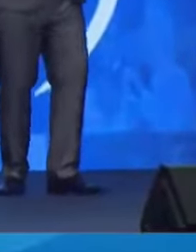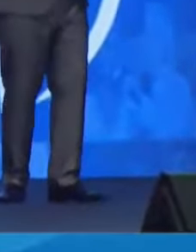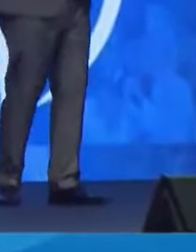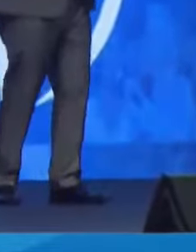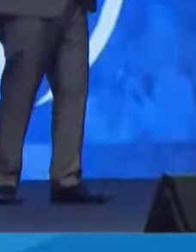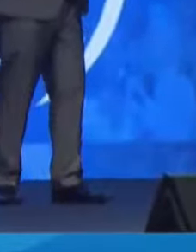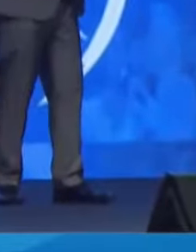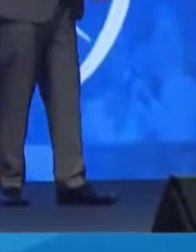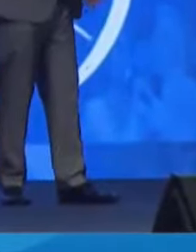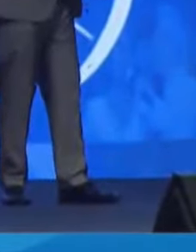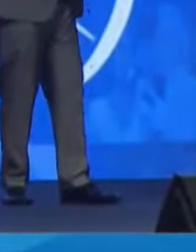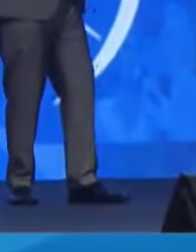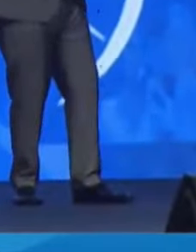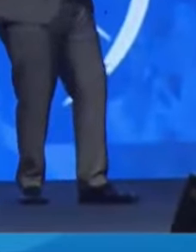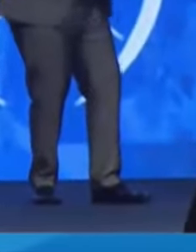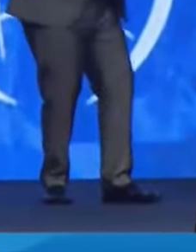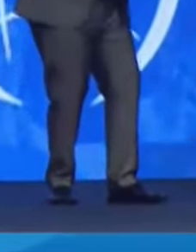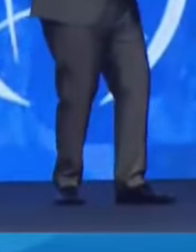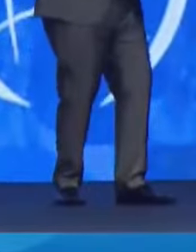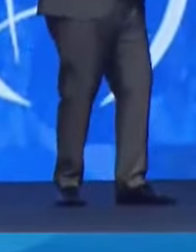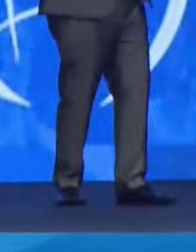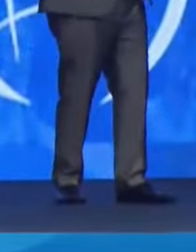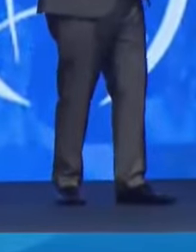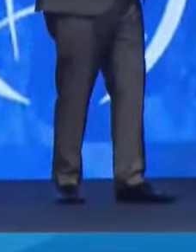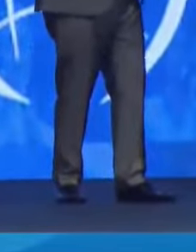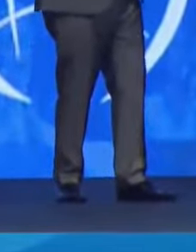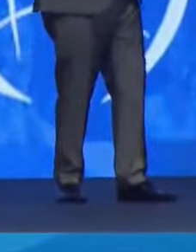voice PR